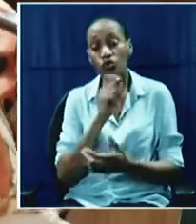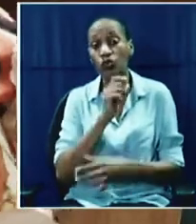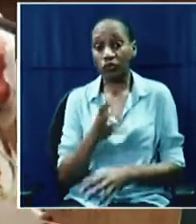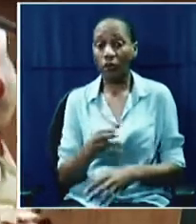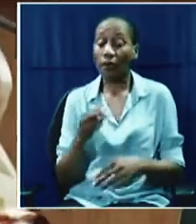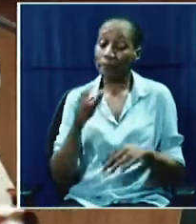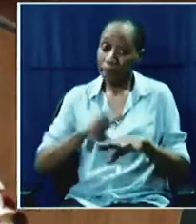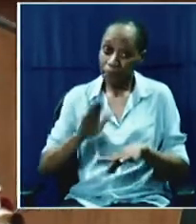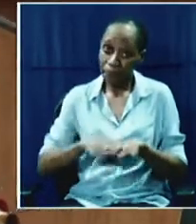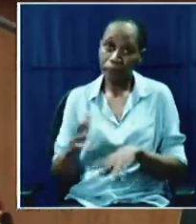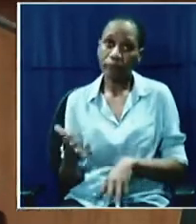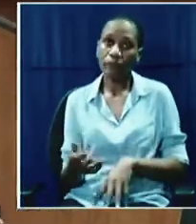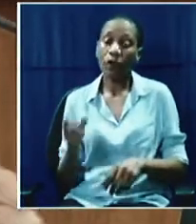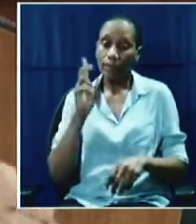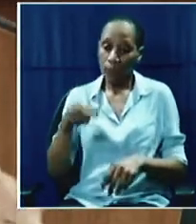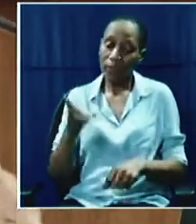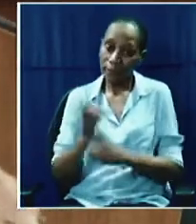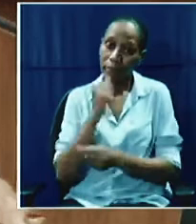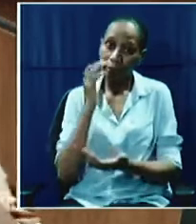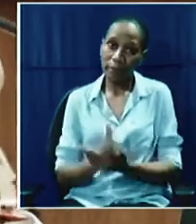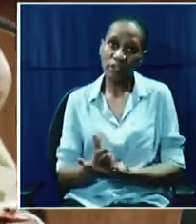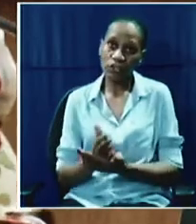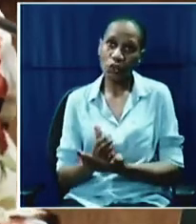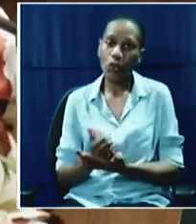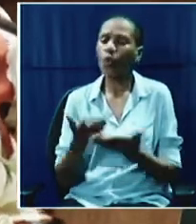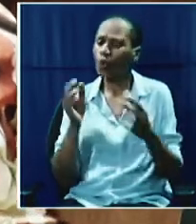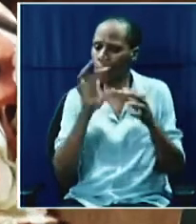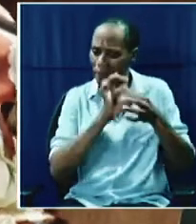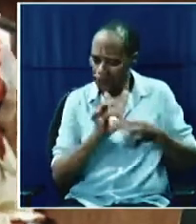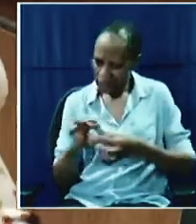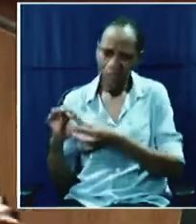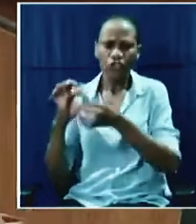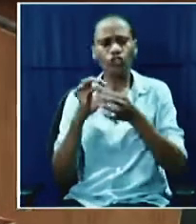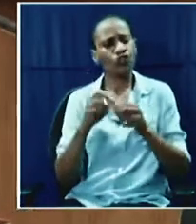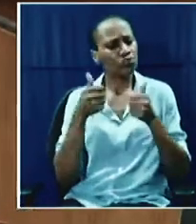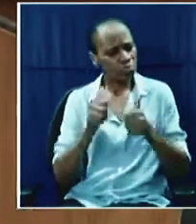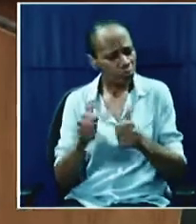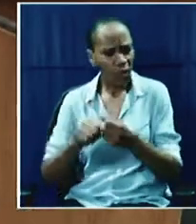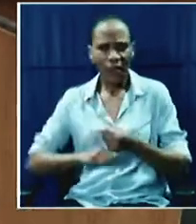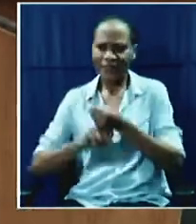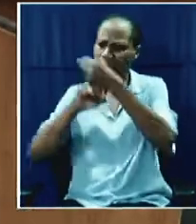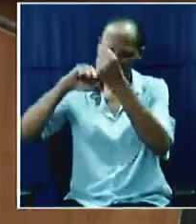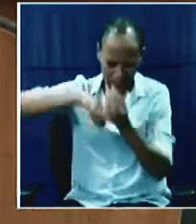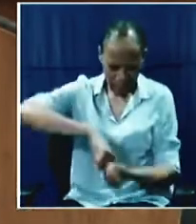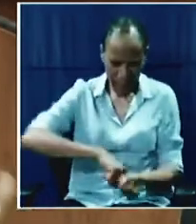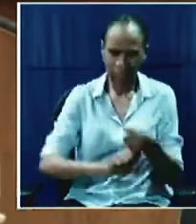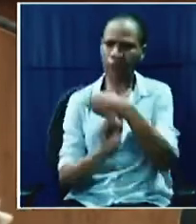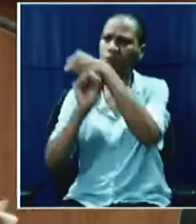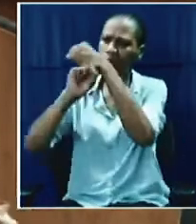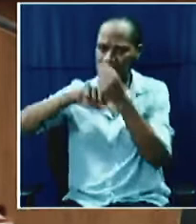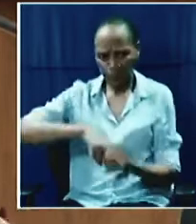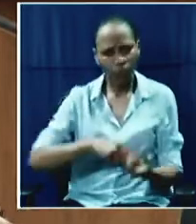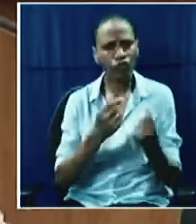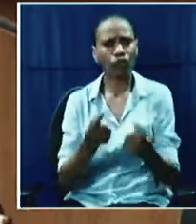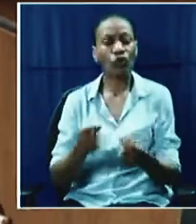others, making sure that there's friendly relations, assisting and supporting each other. And the